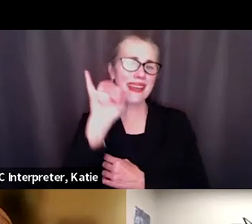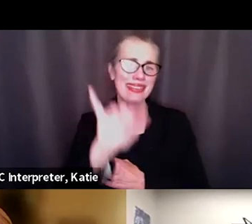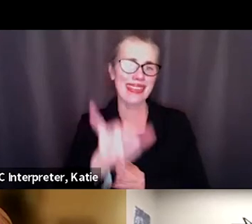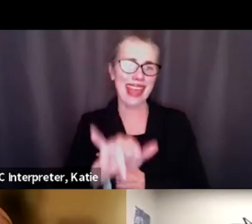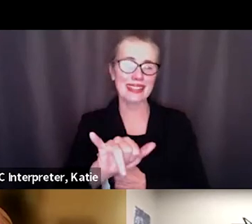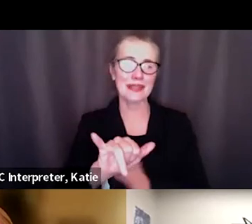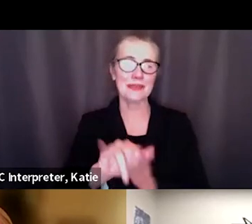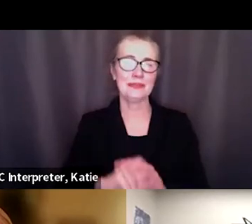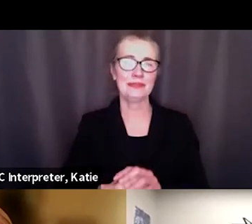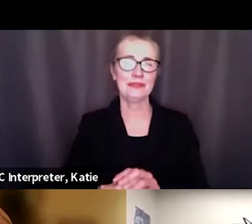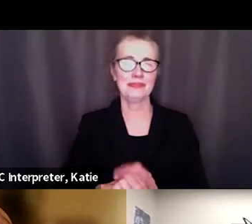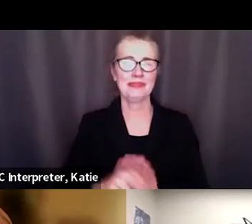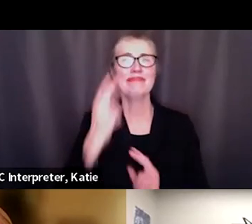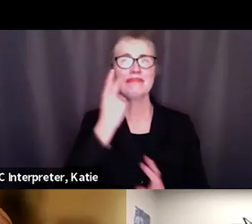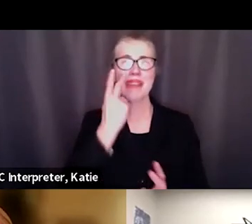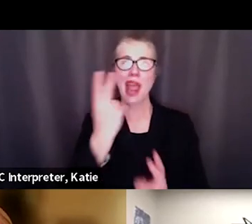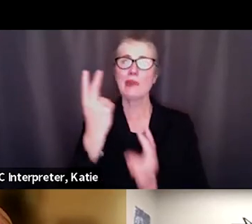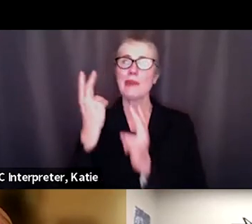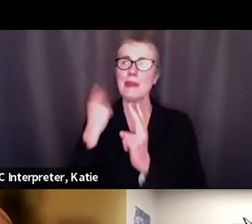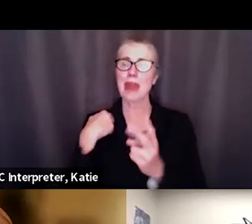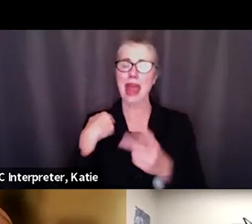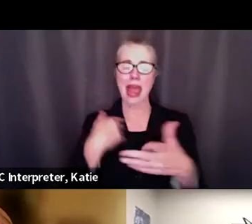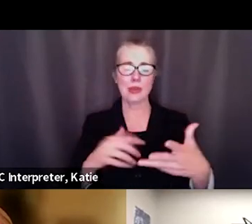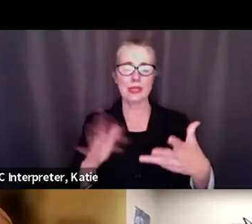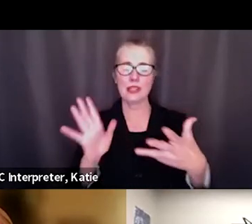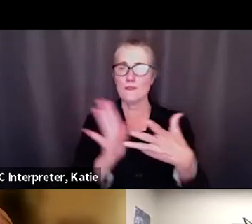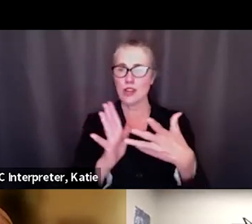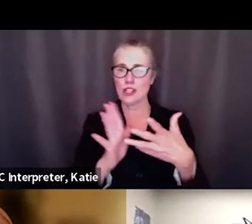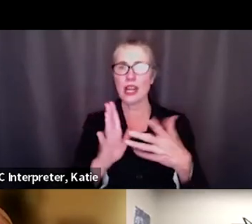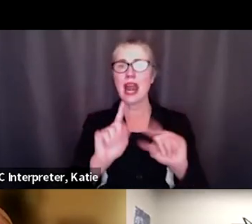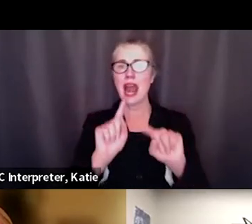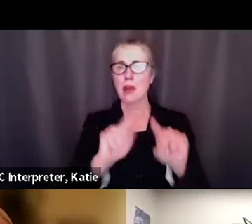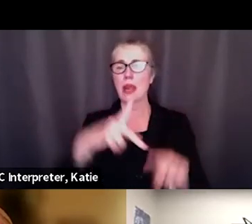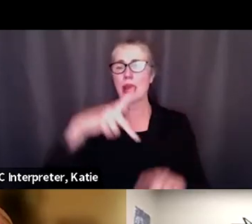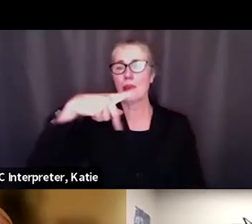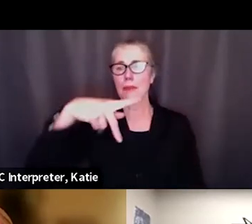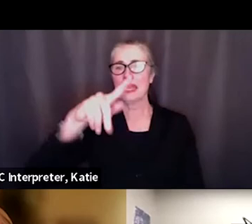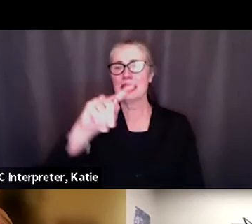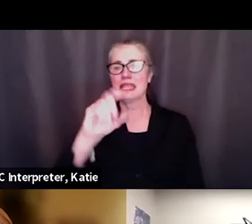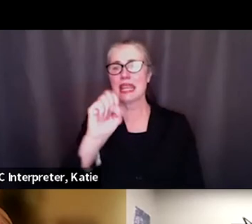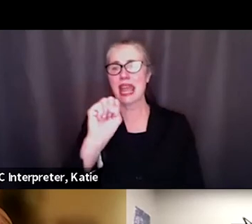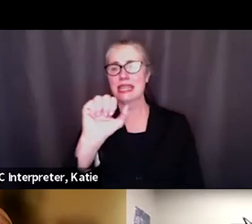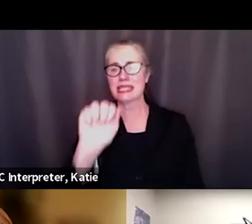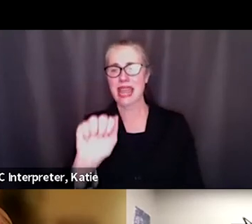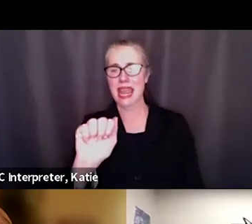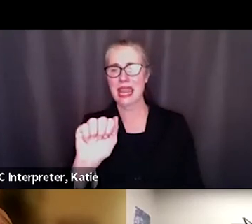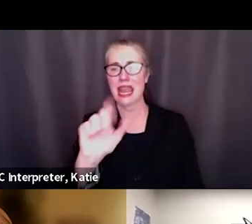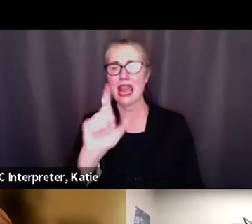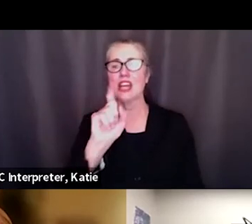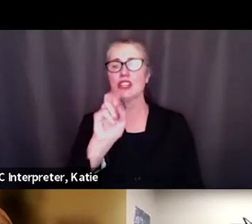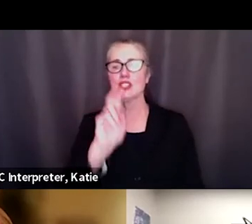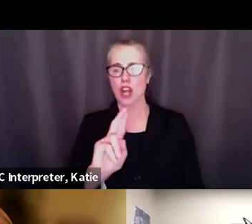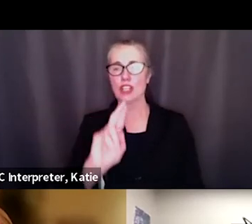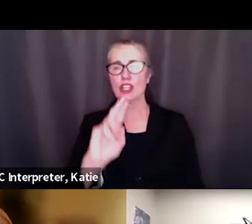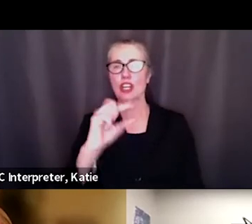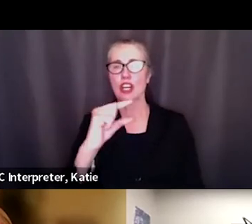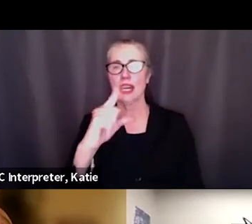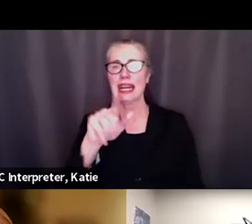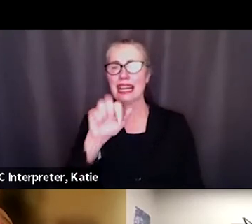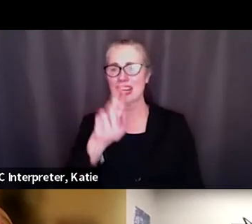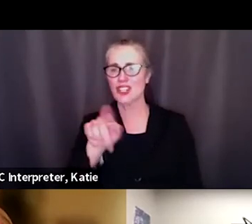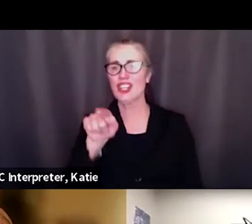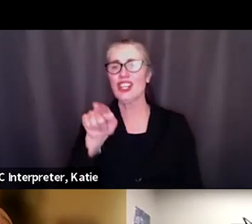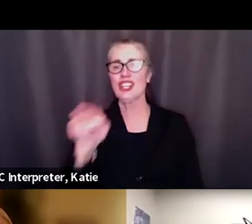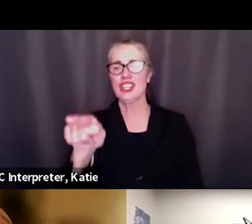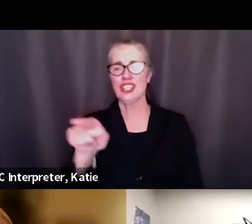my freshman year i was at a ptsa meeting and dr glazer had brought up this idea and now i'm thrilled to